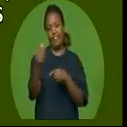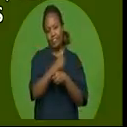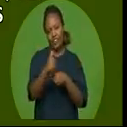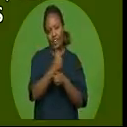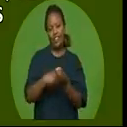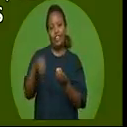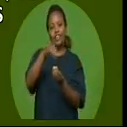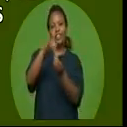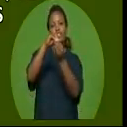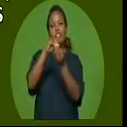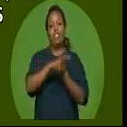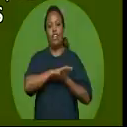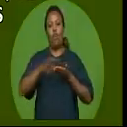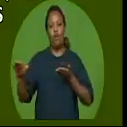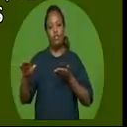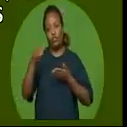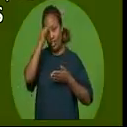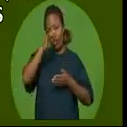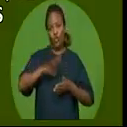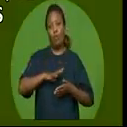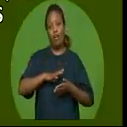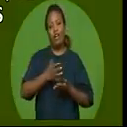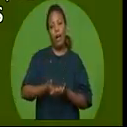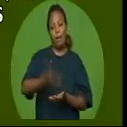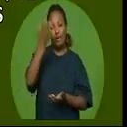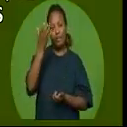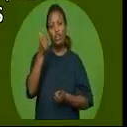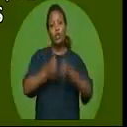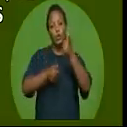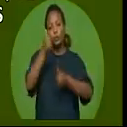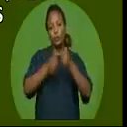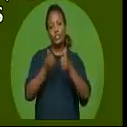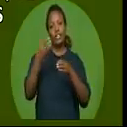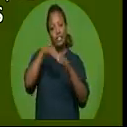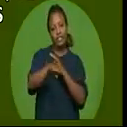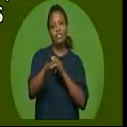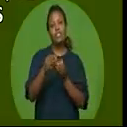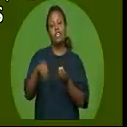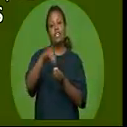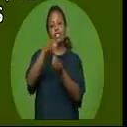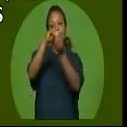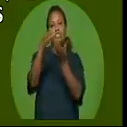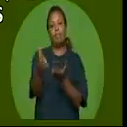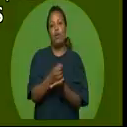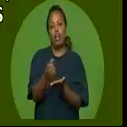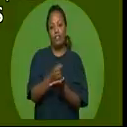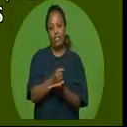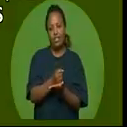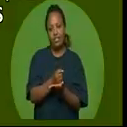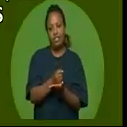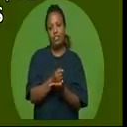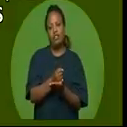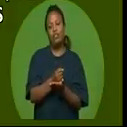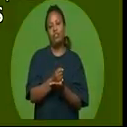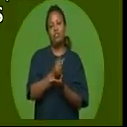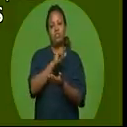Education and training increase the quality of human capital, which in turn increases the